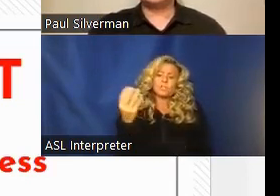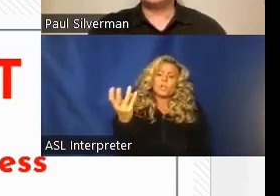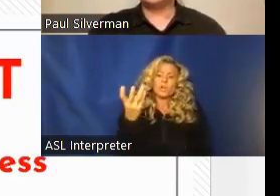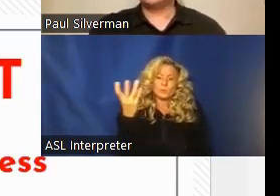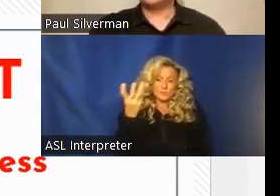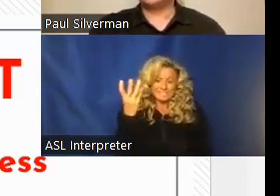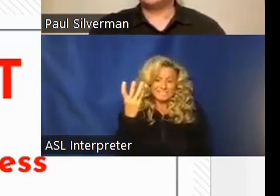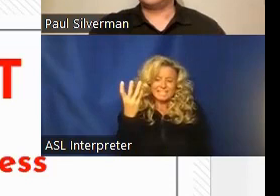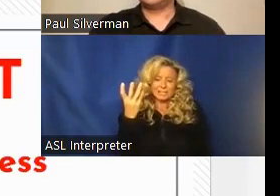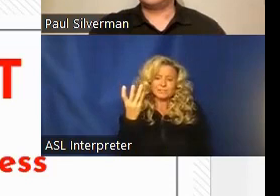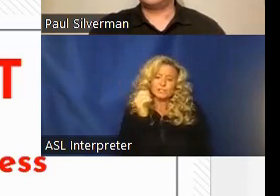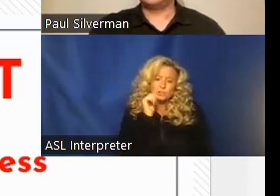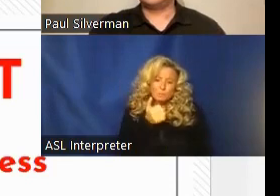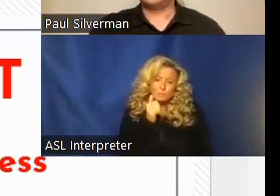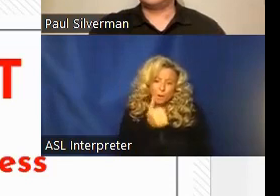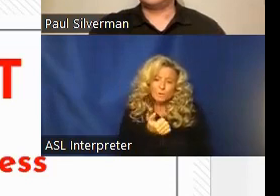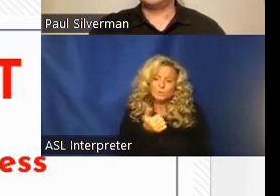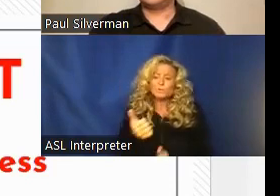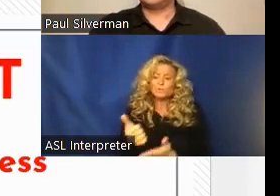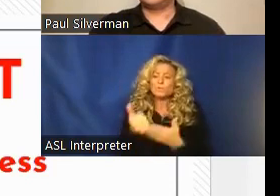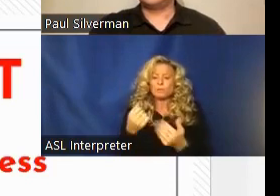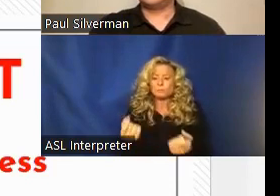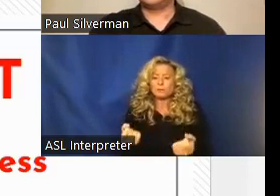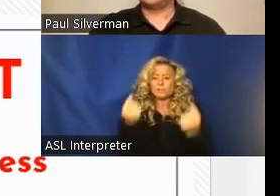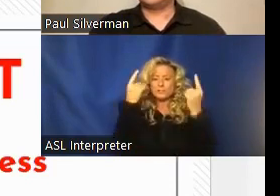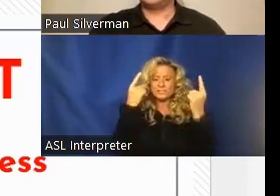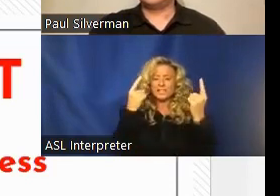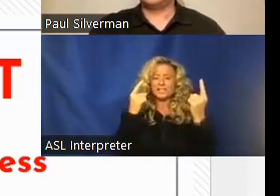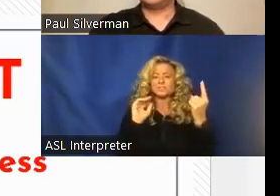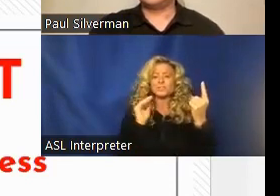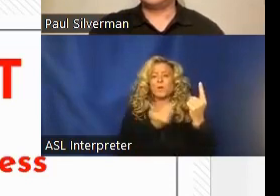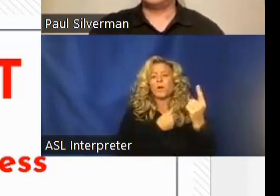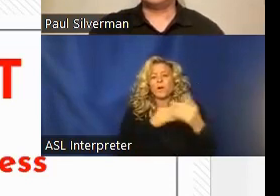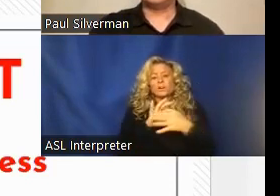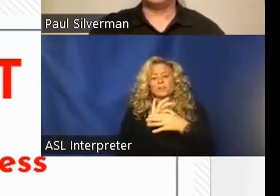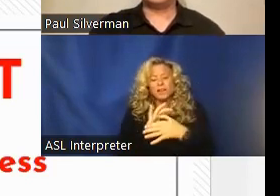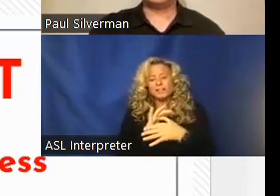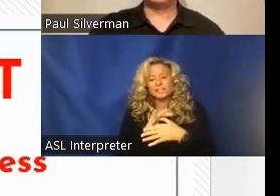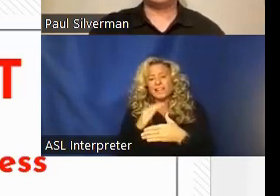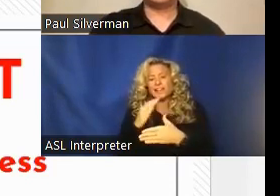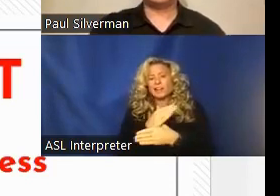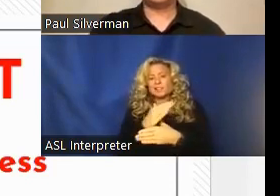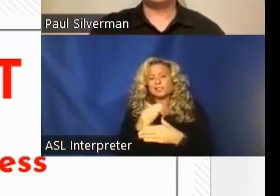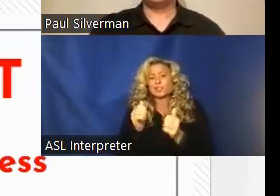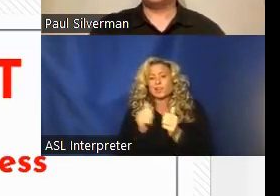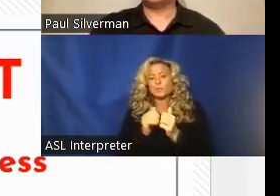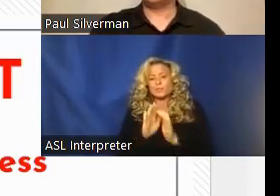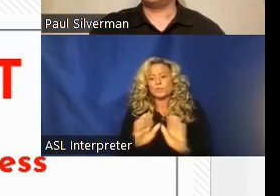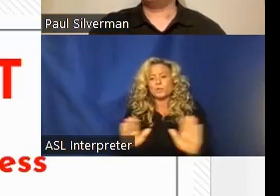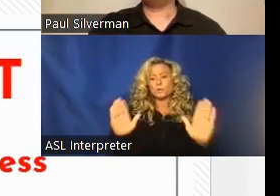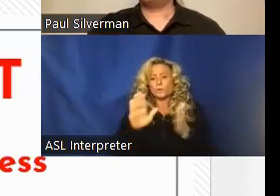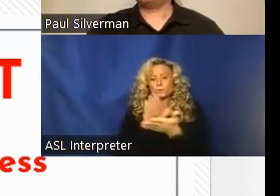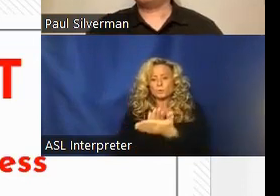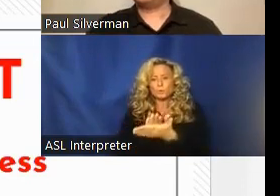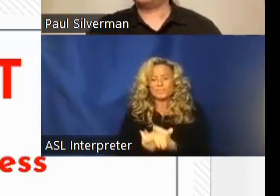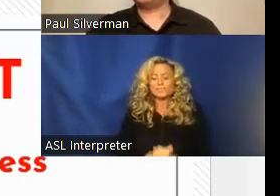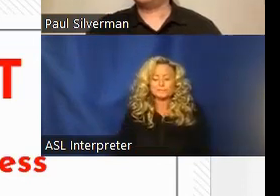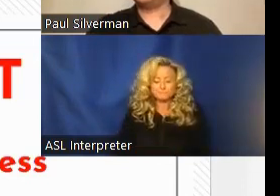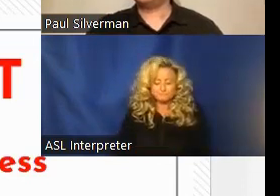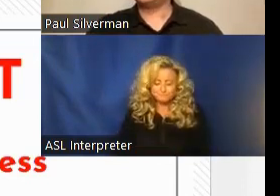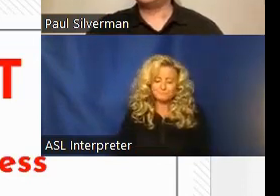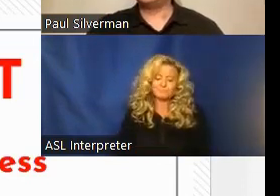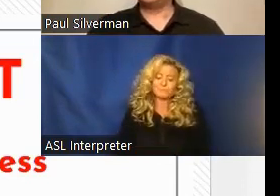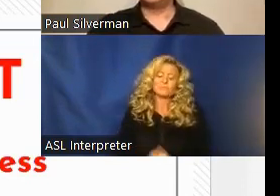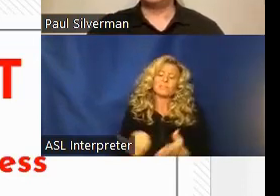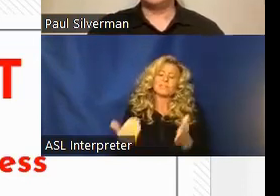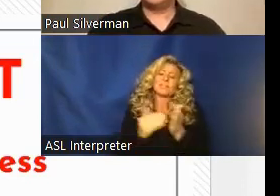Wednesday to help you understand our content and how to share it throughout your school. And so again, the